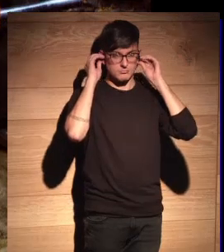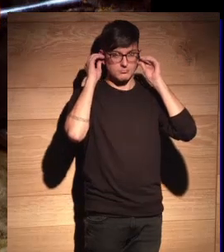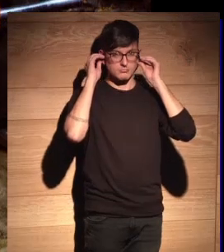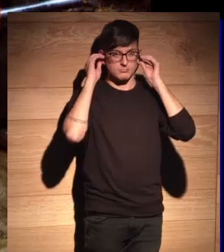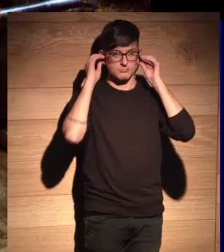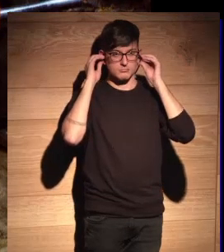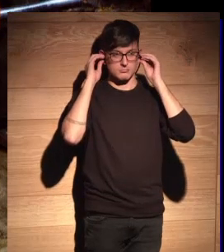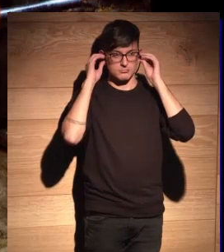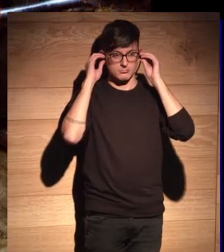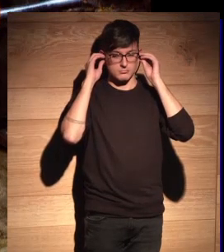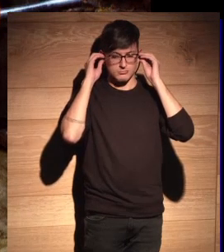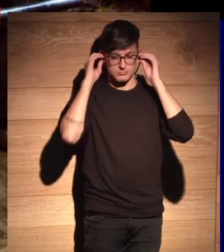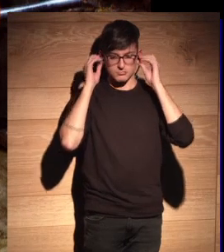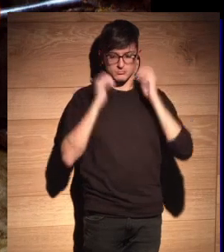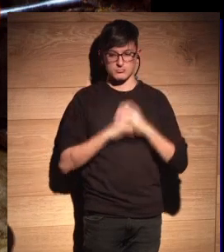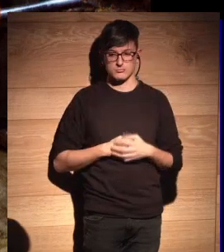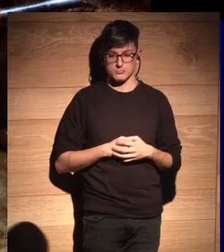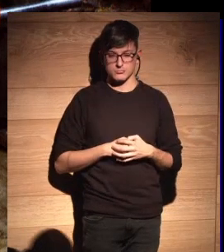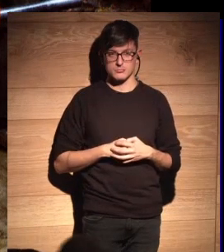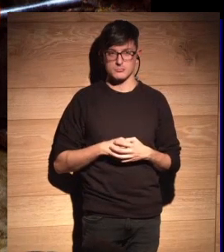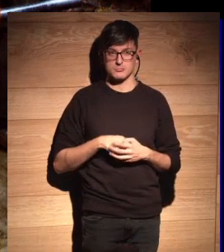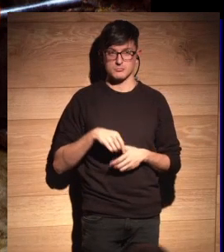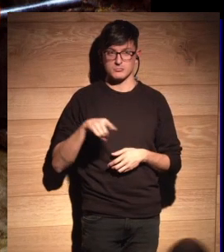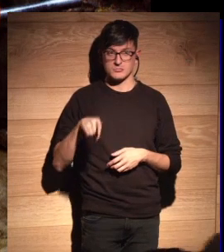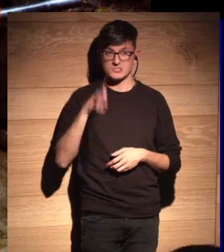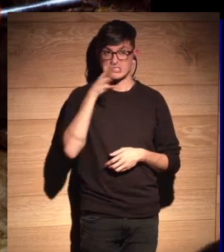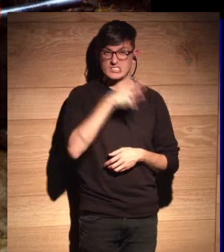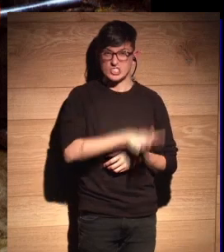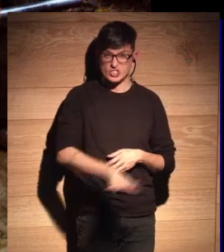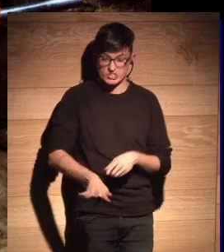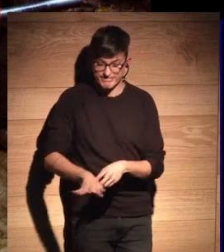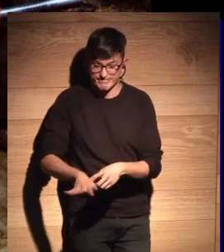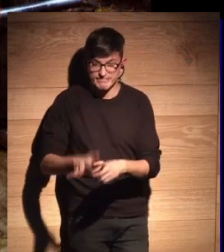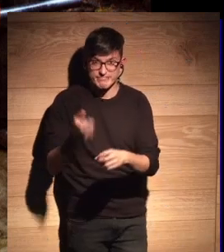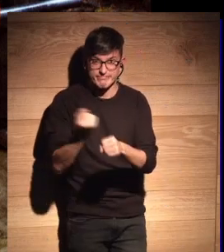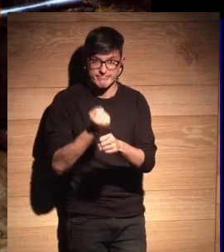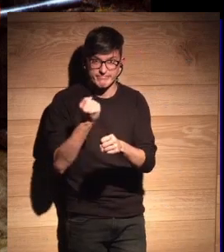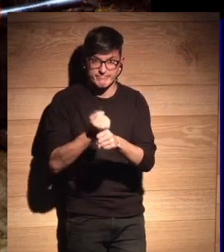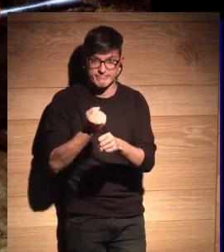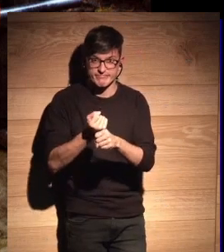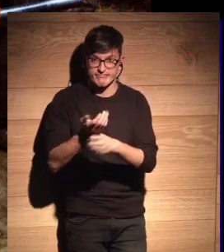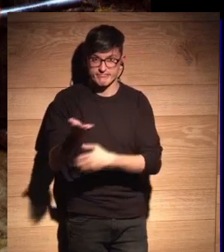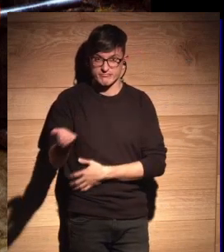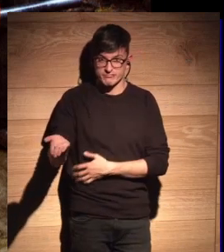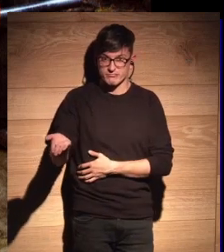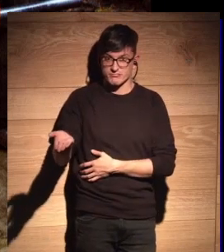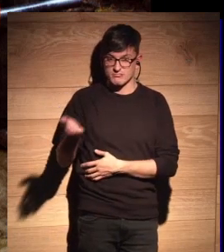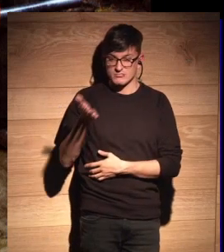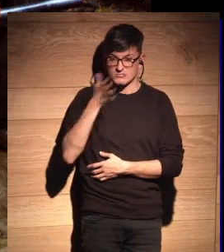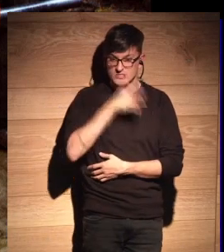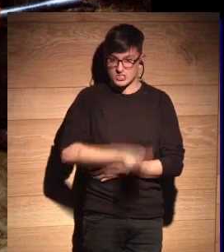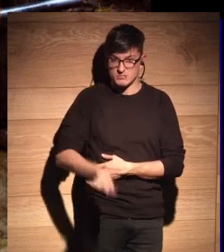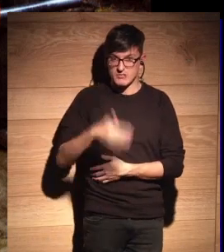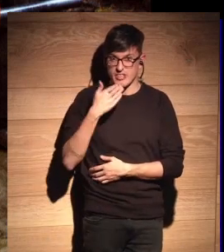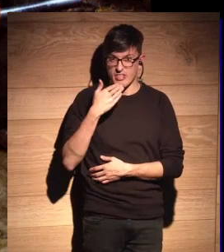This is about child labor. A boy probably was like about 11 or 12 years old, and he was